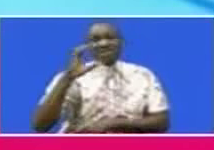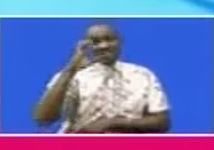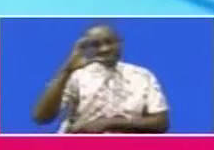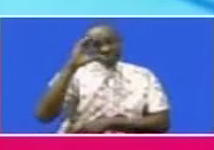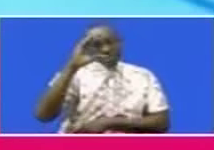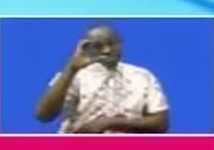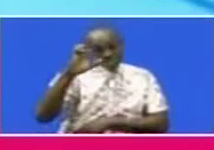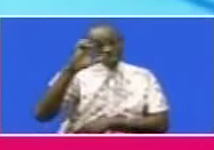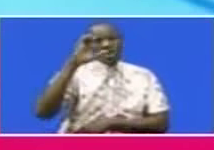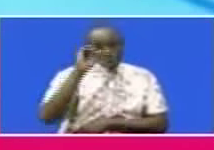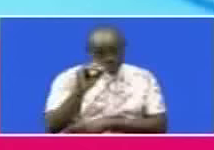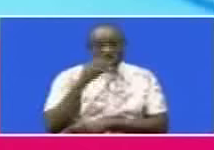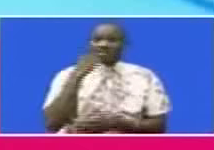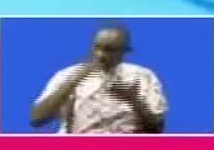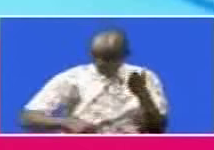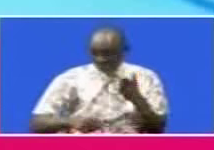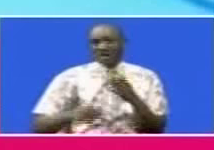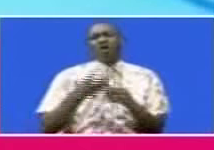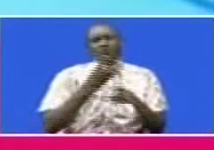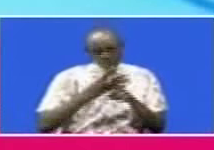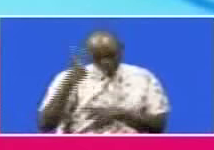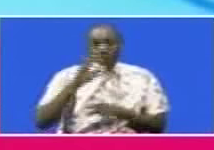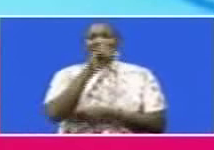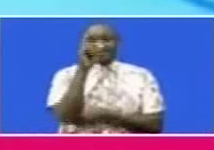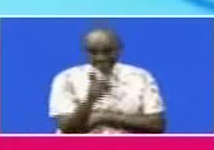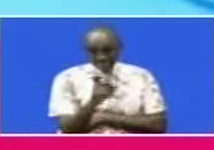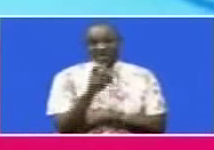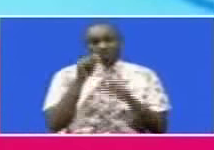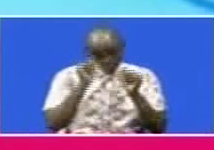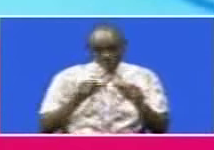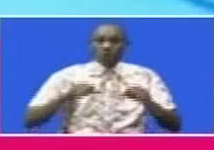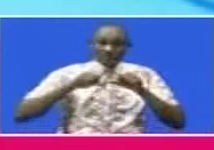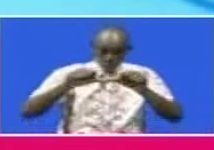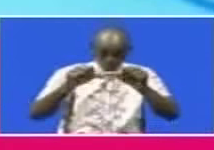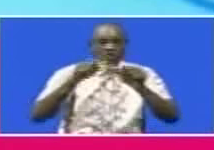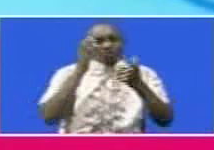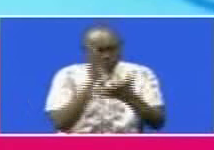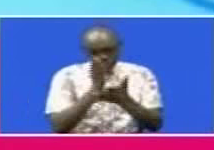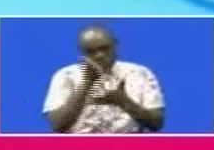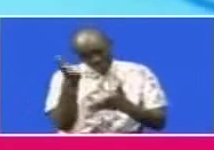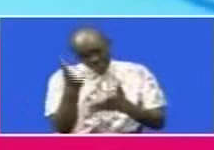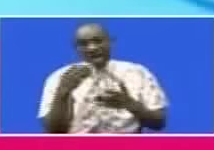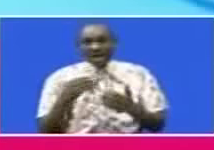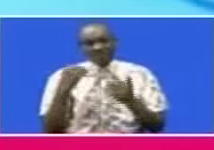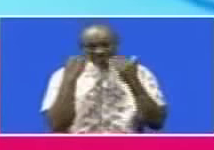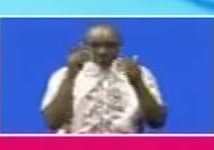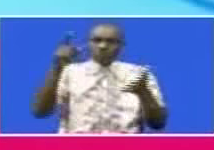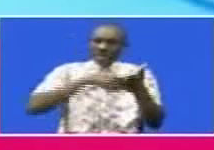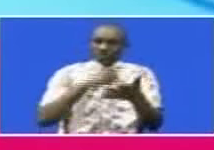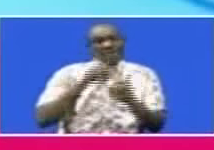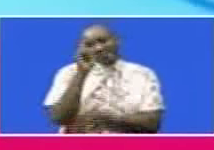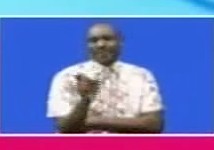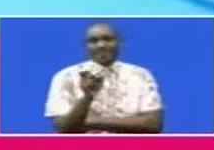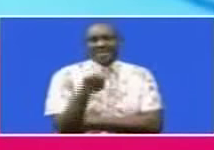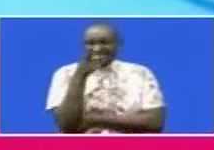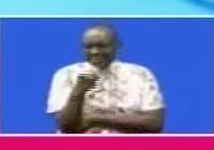Officer, Dr. Joseph Kivilu, says the Form 4 examinations will go on despite mounting pressure to cancel the exams.